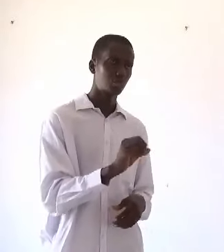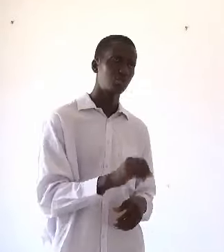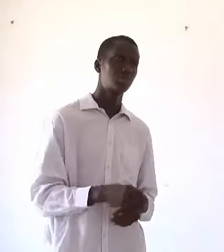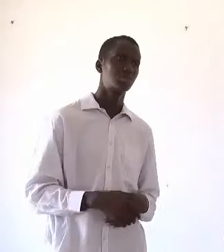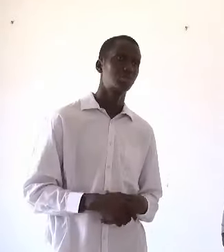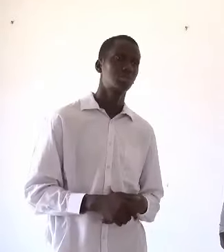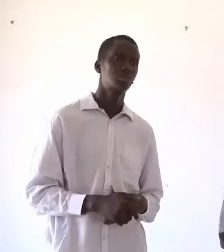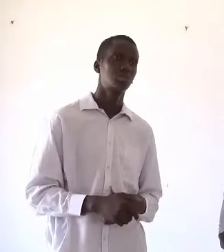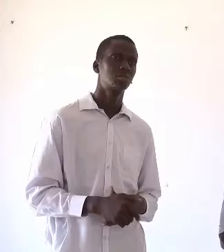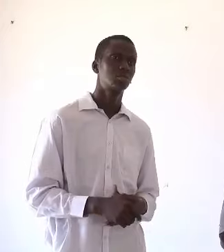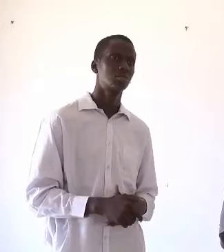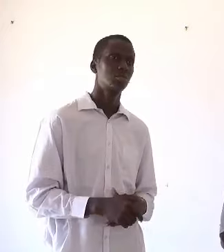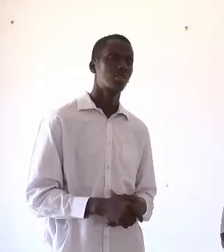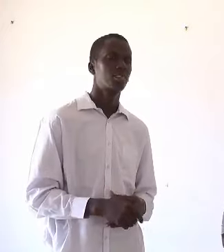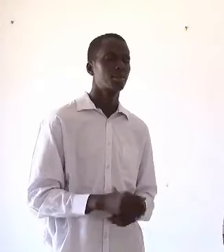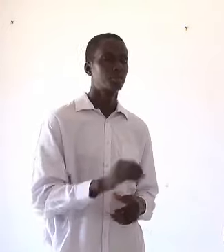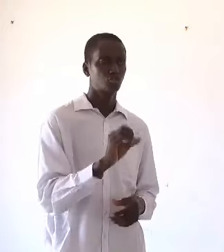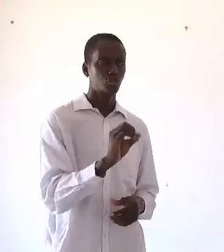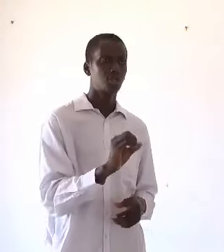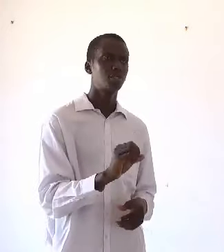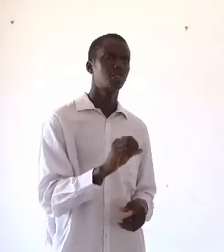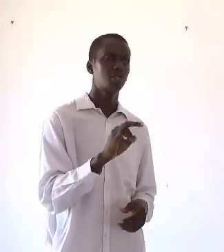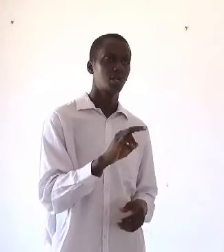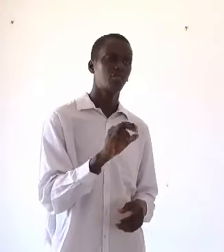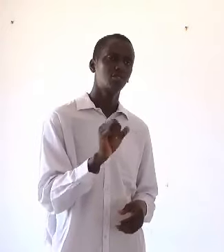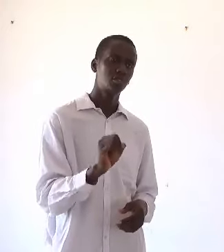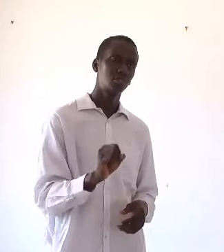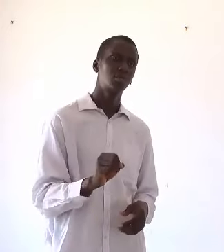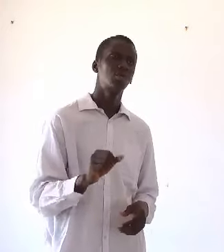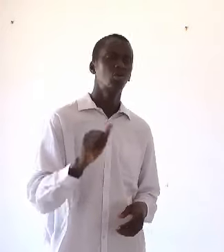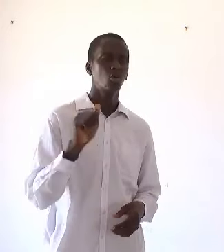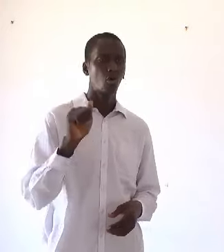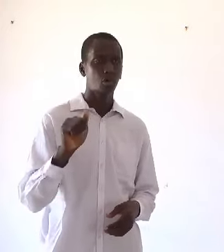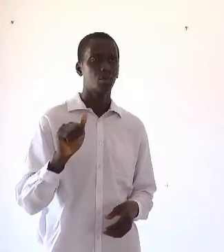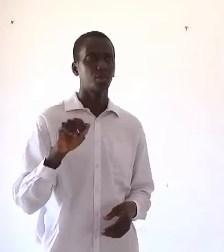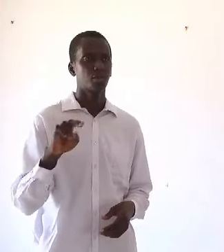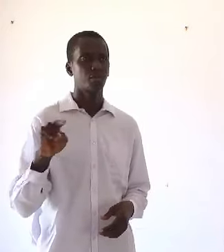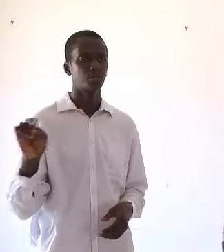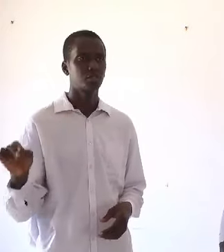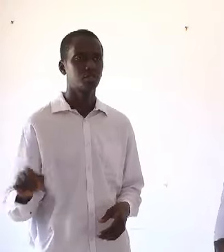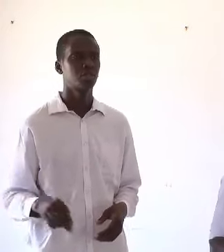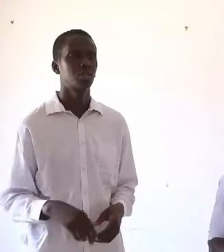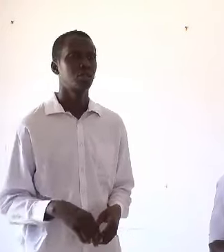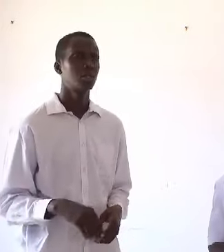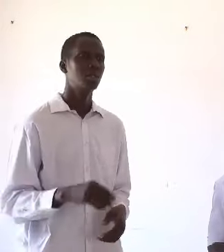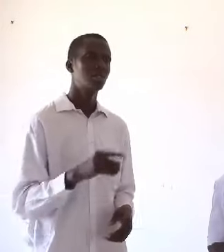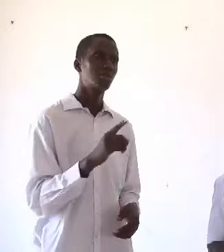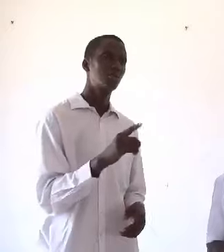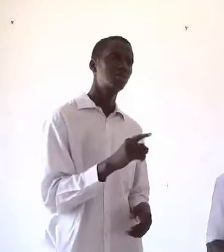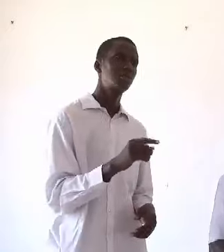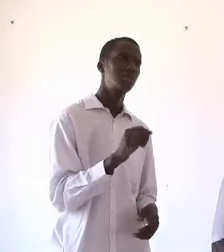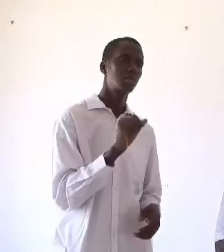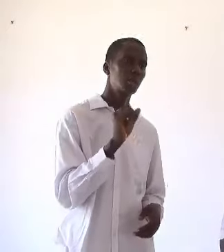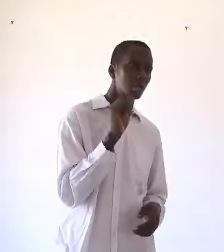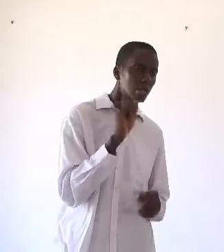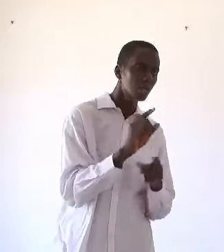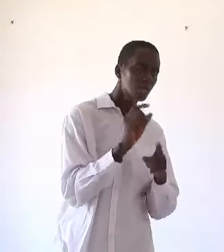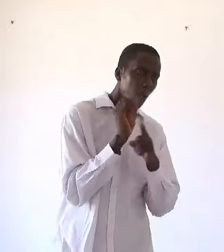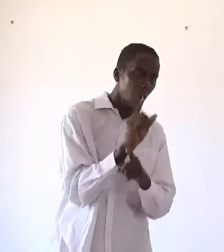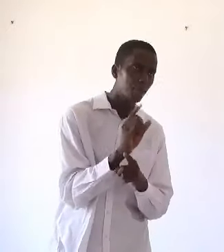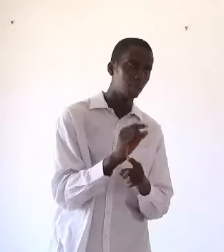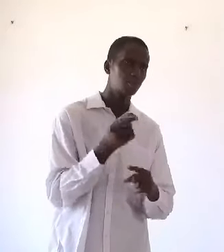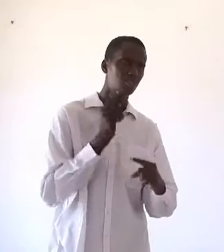and the automatic nervous system. We said automatic nervous system and the somatic nervous system. First of all, the somatic nervous